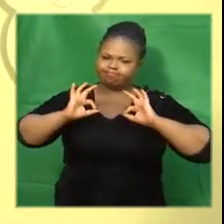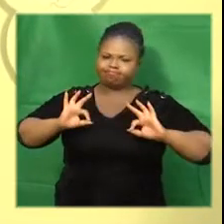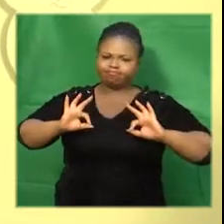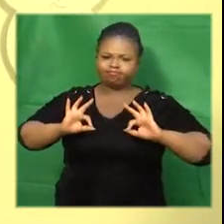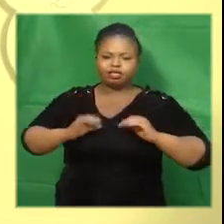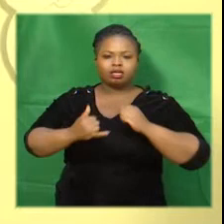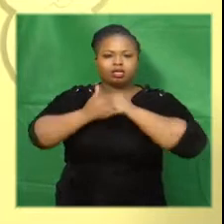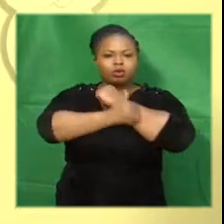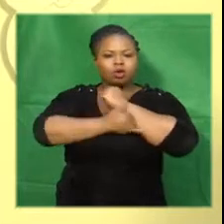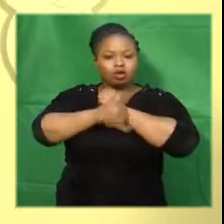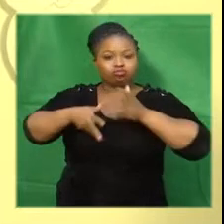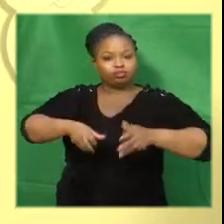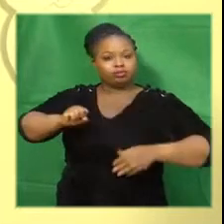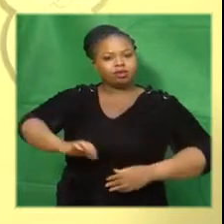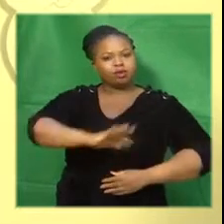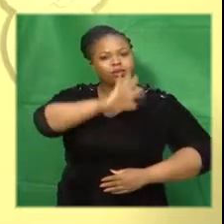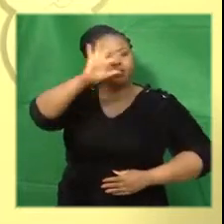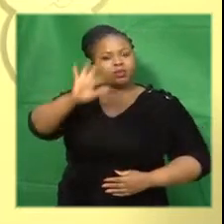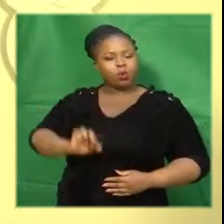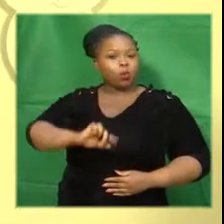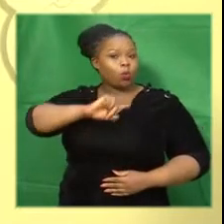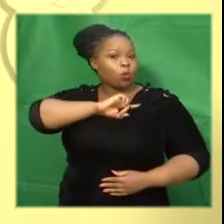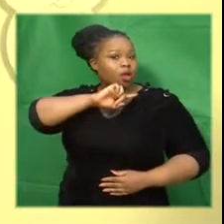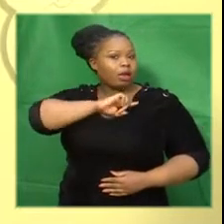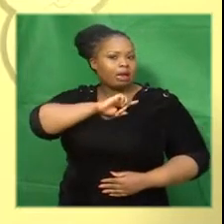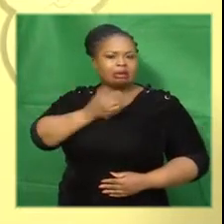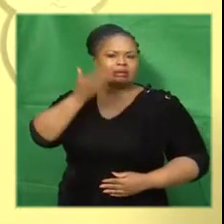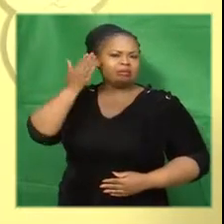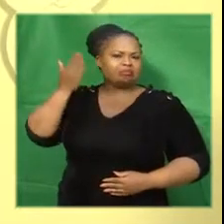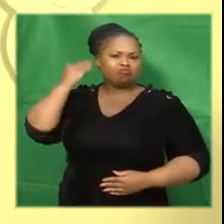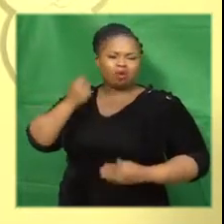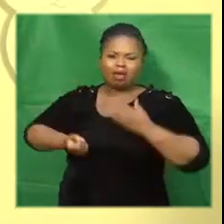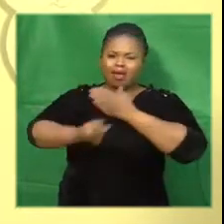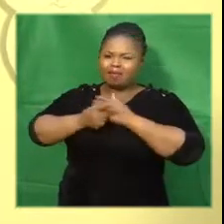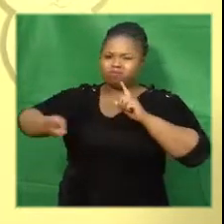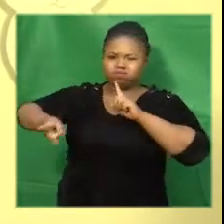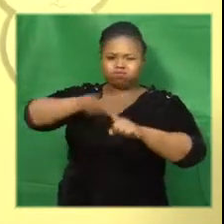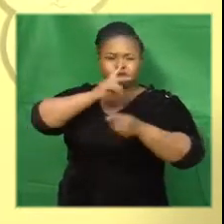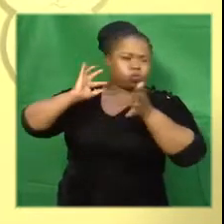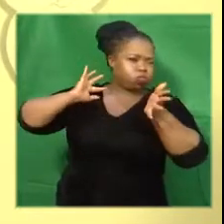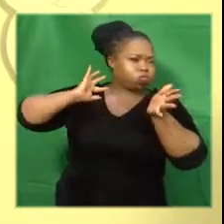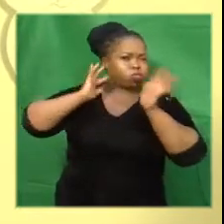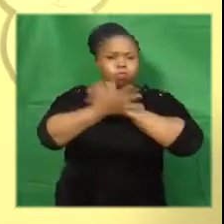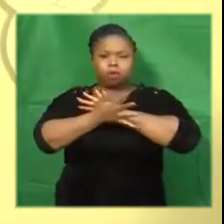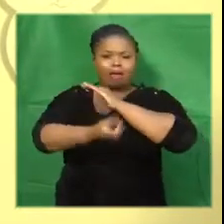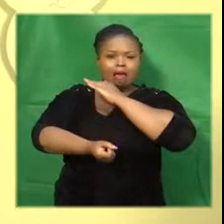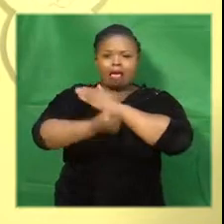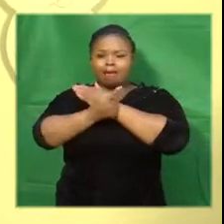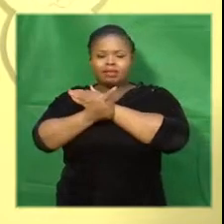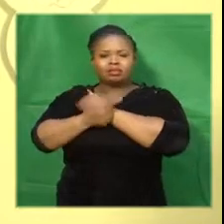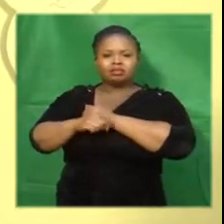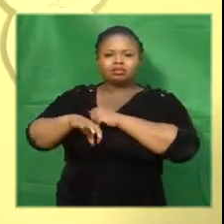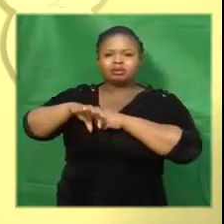country in the wake of the recent outbreak of violence and destruction in parts of the country.